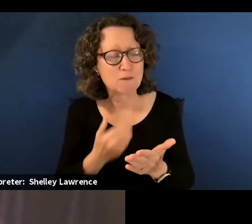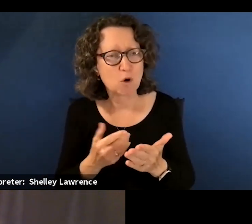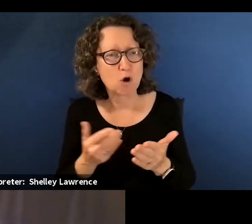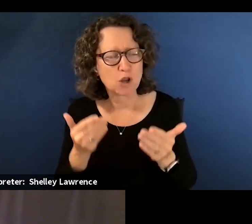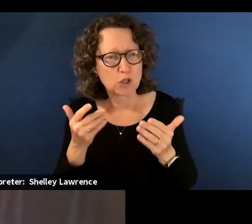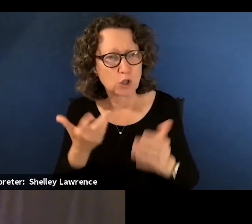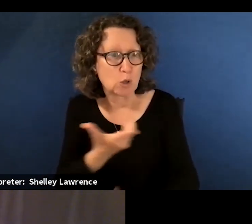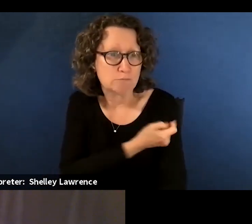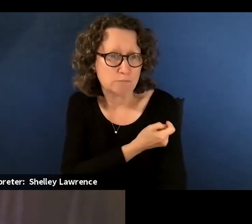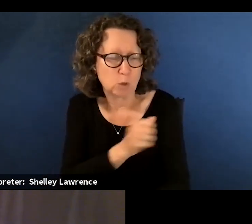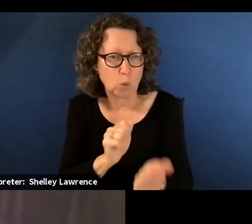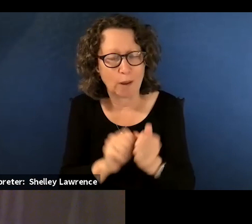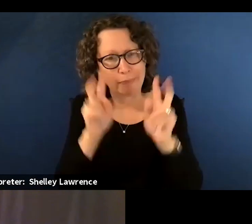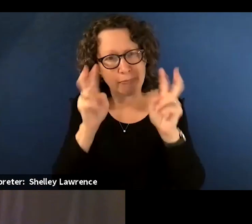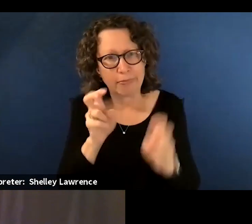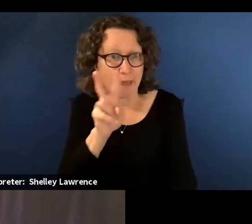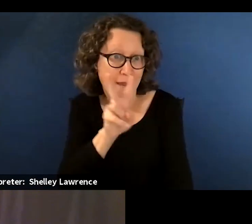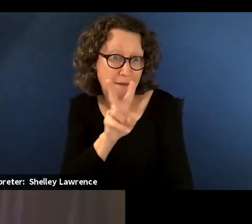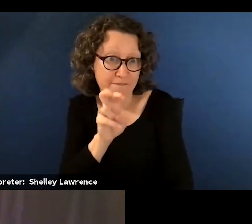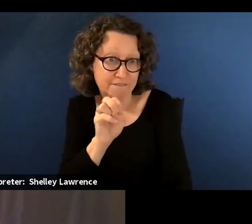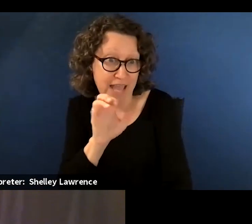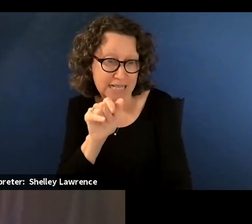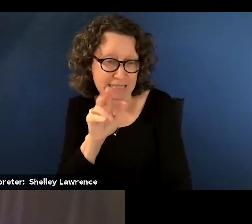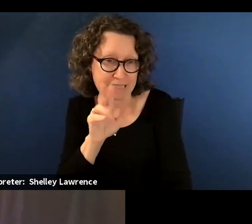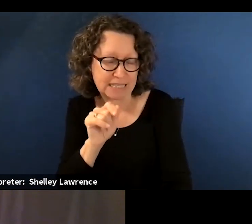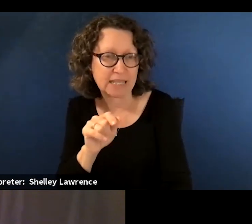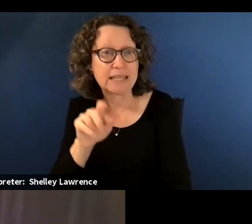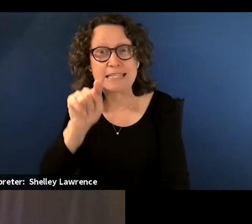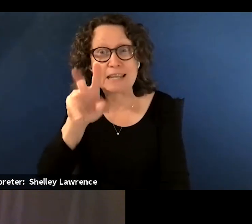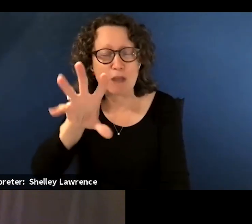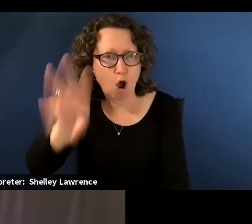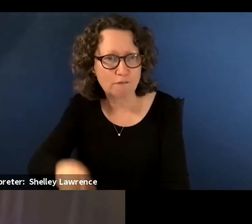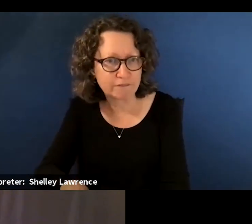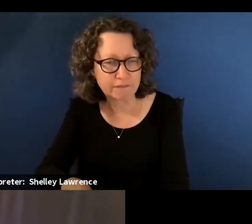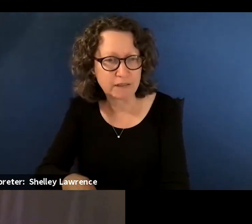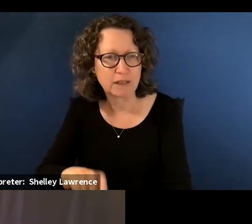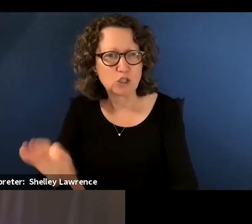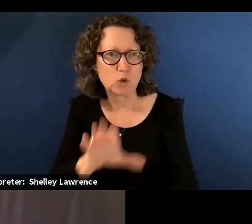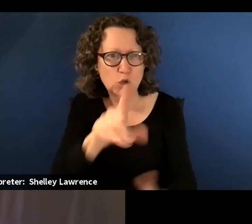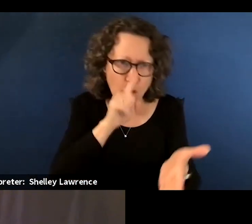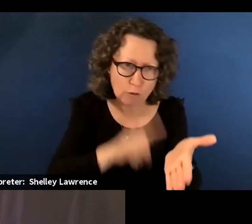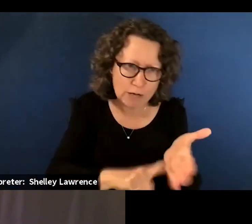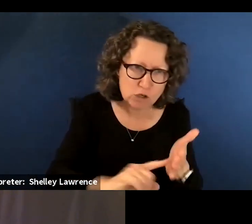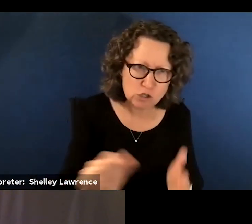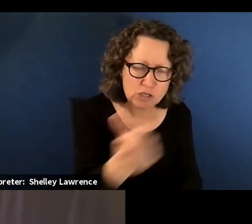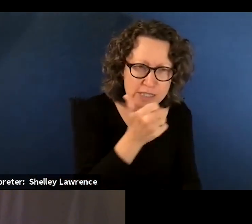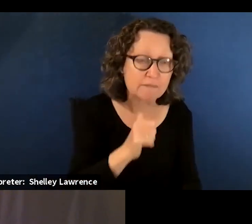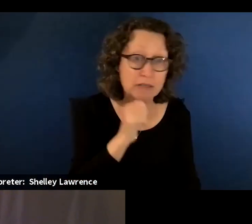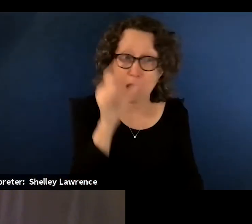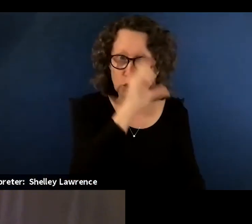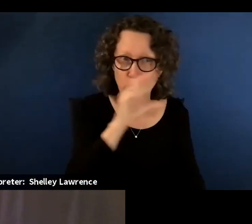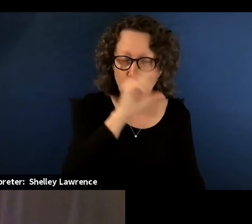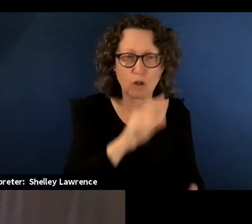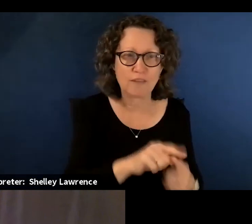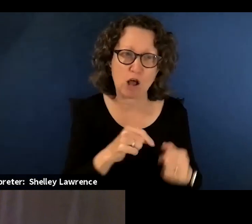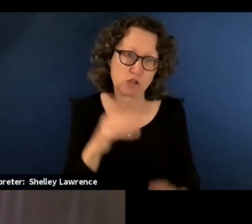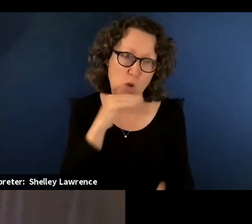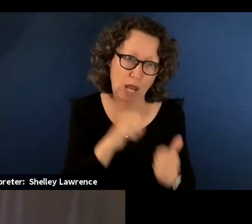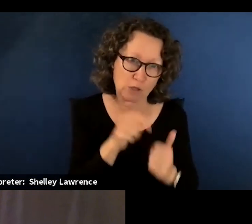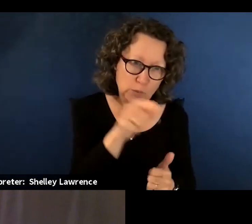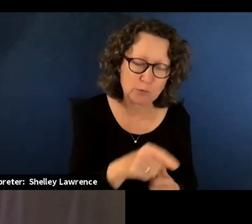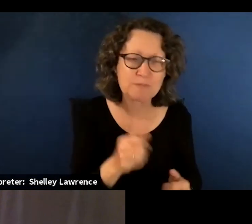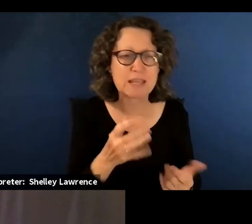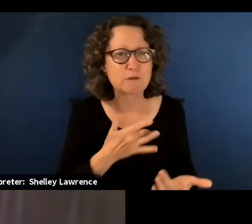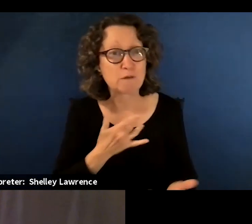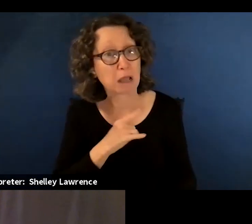kids with so-called vaccine, turn off your TV, you do your own research, not on Google. They also lie to you. If you